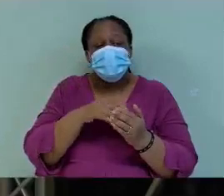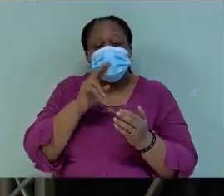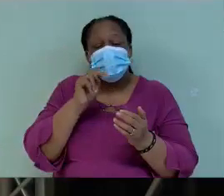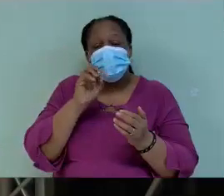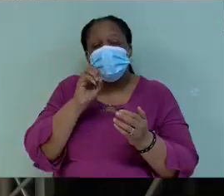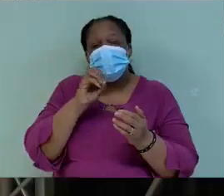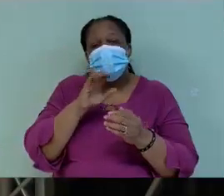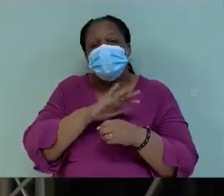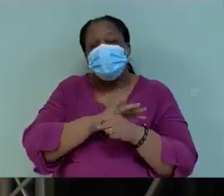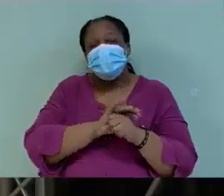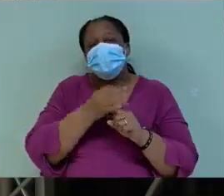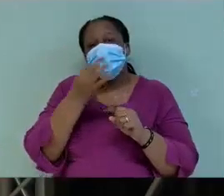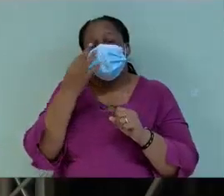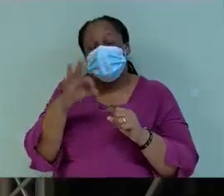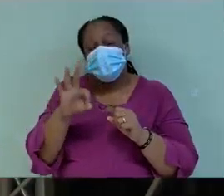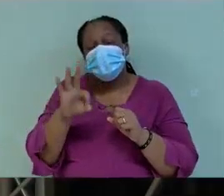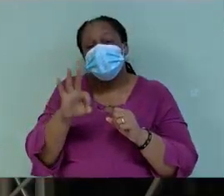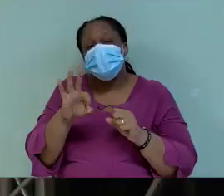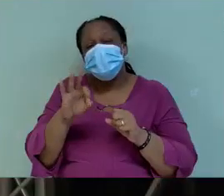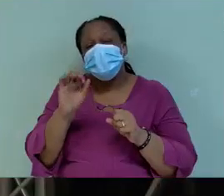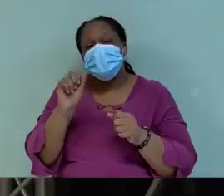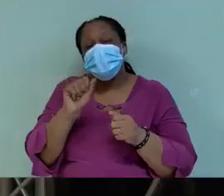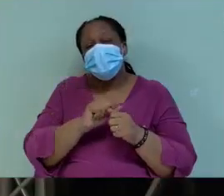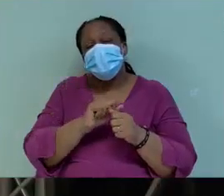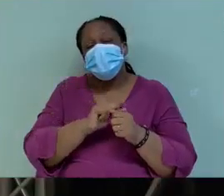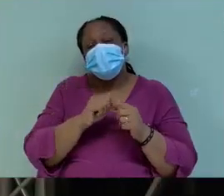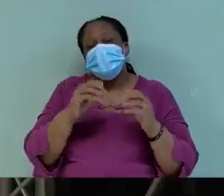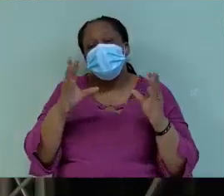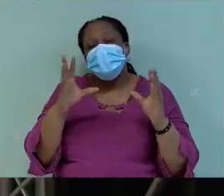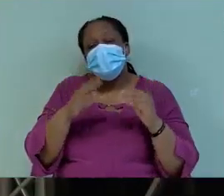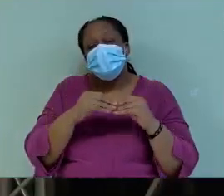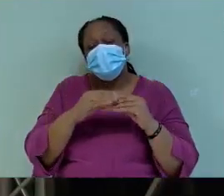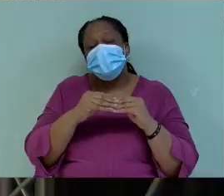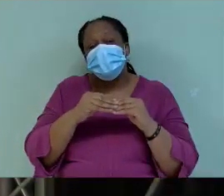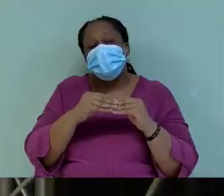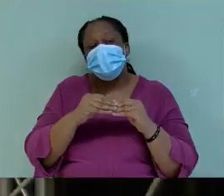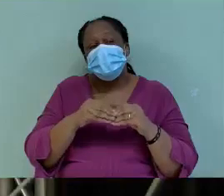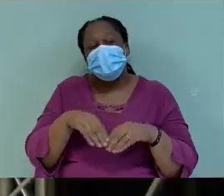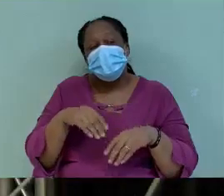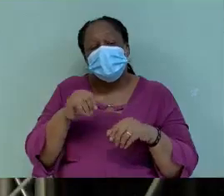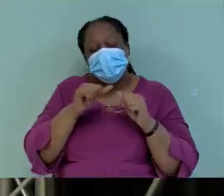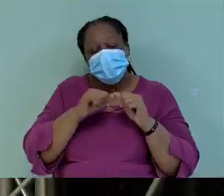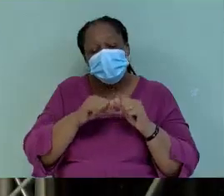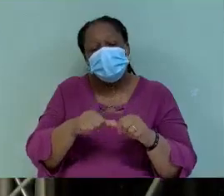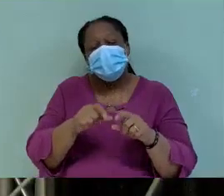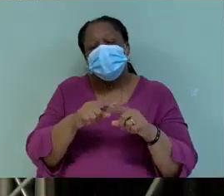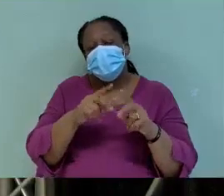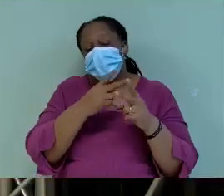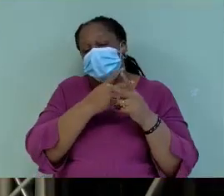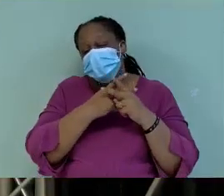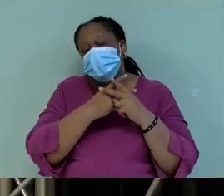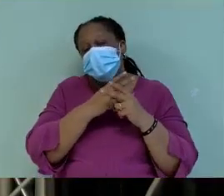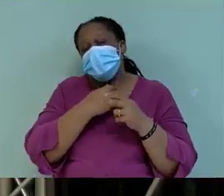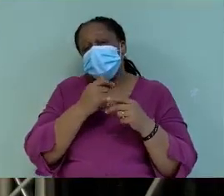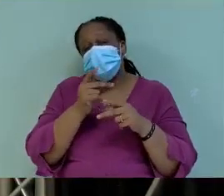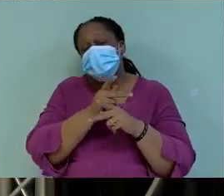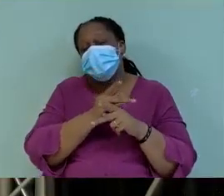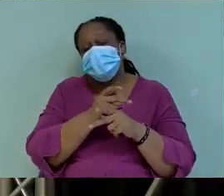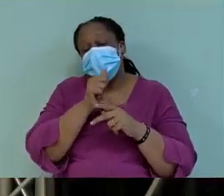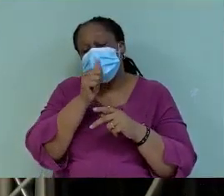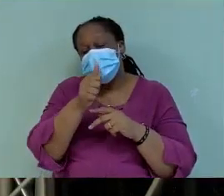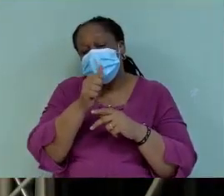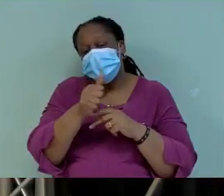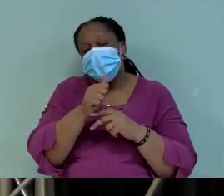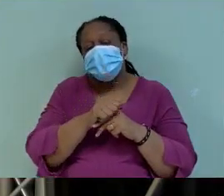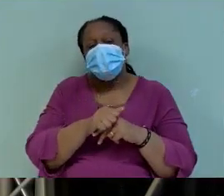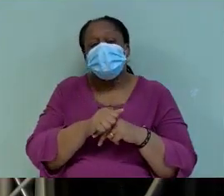NEOC COVID-19 daily briefing. Until then, continue to be safe and take care of yourself. I